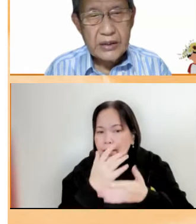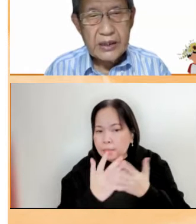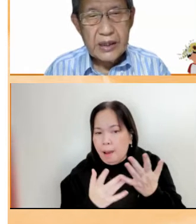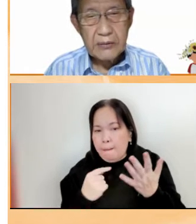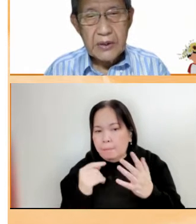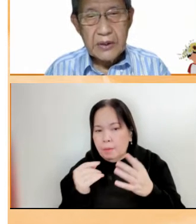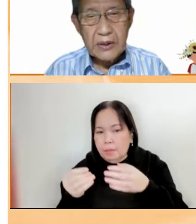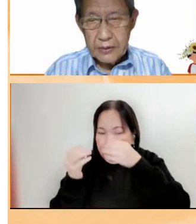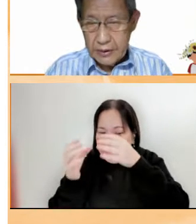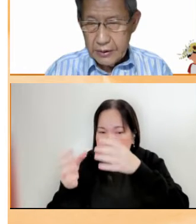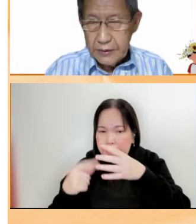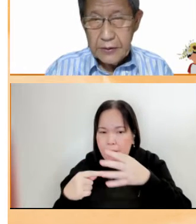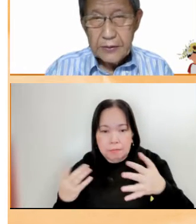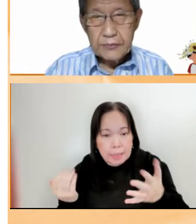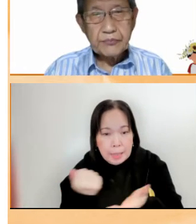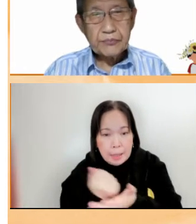are needed.